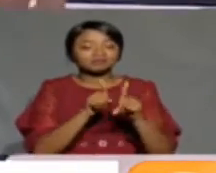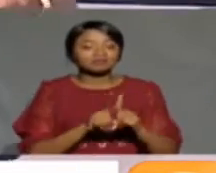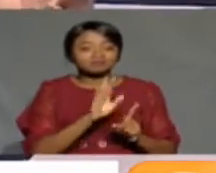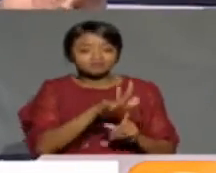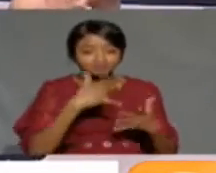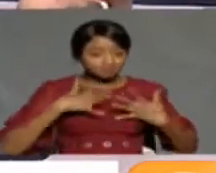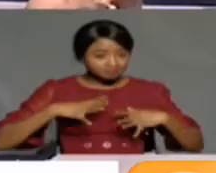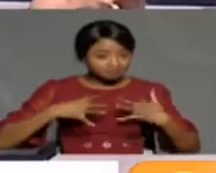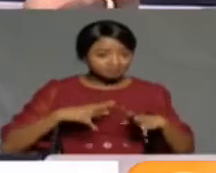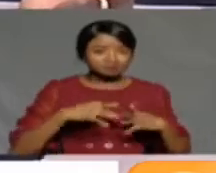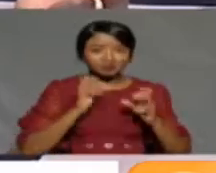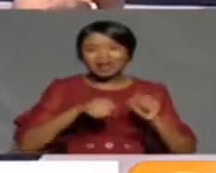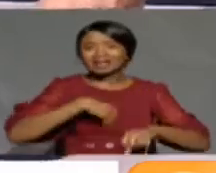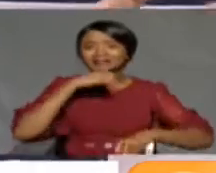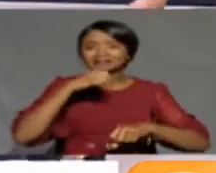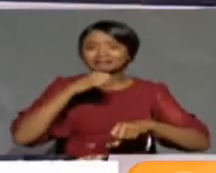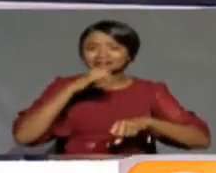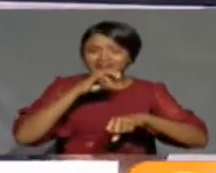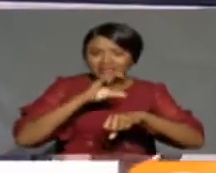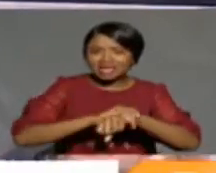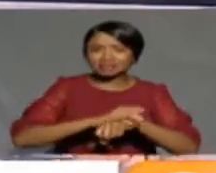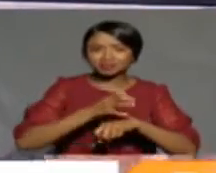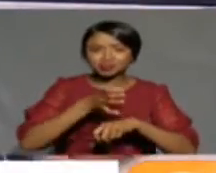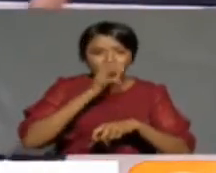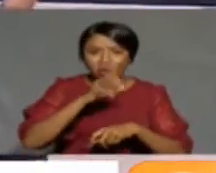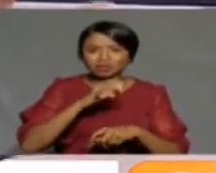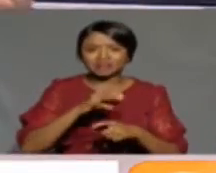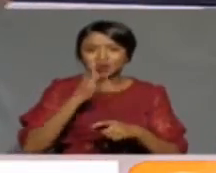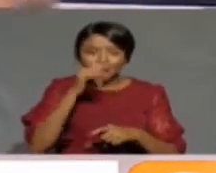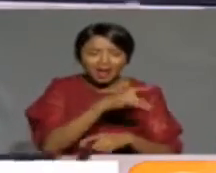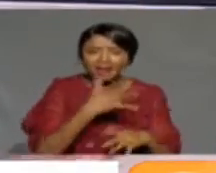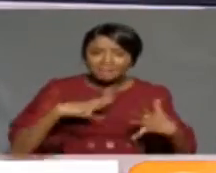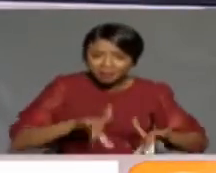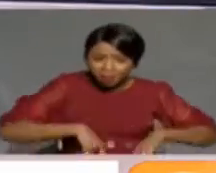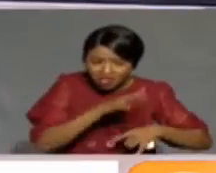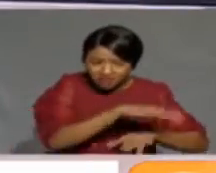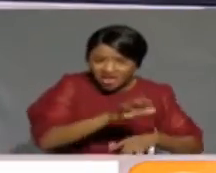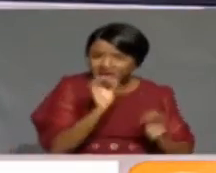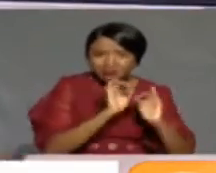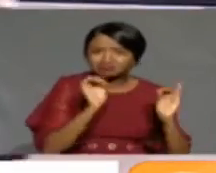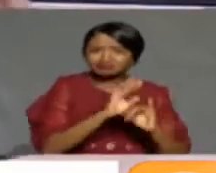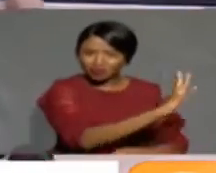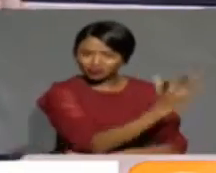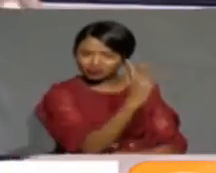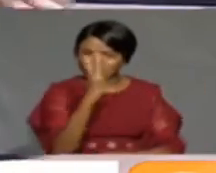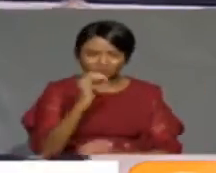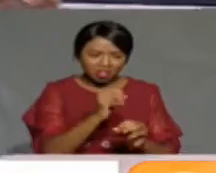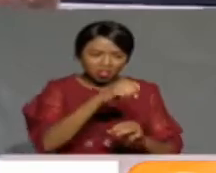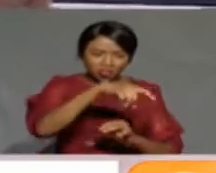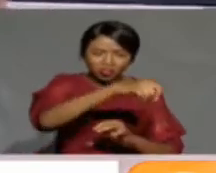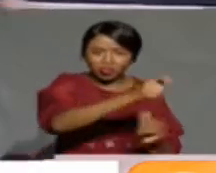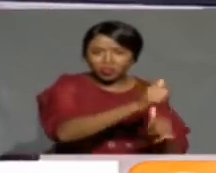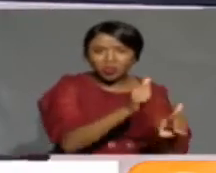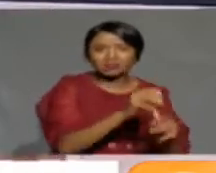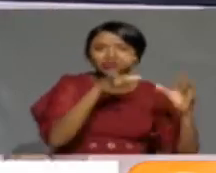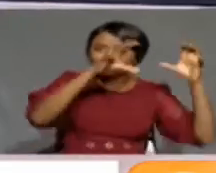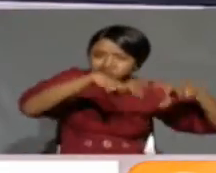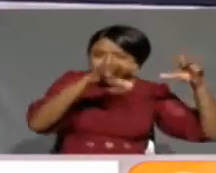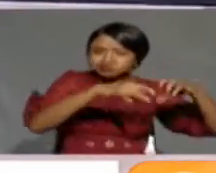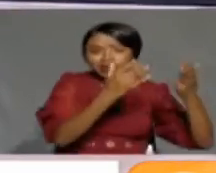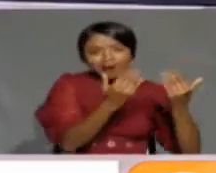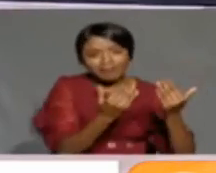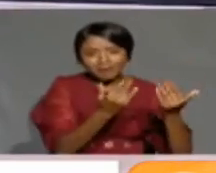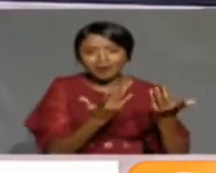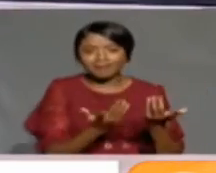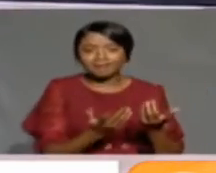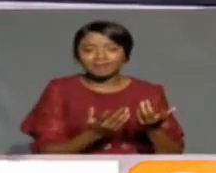issue, uh-huh. would receive water, and therefore this is something that they would deal with. And then the recovery uh-huh. of 42,000 acres, that is